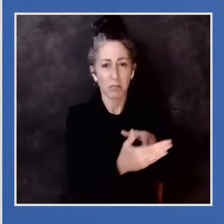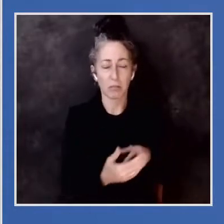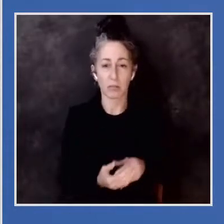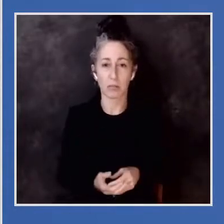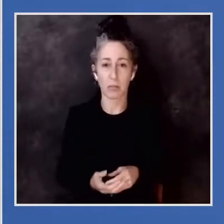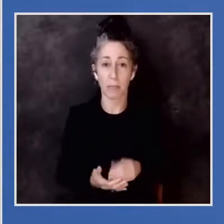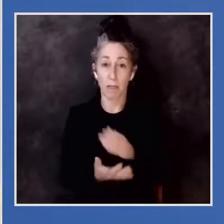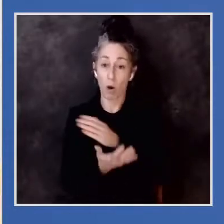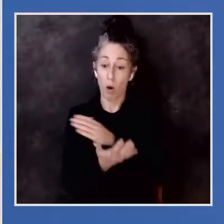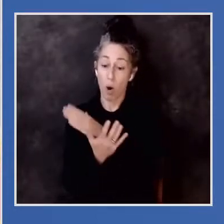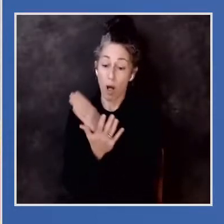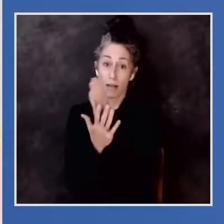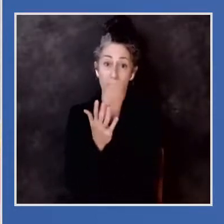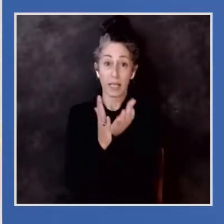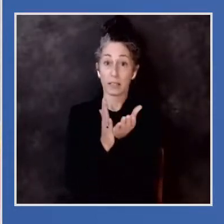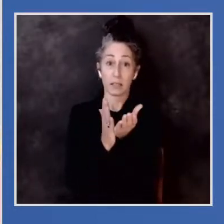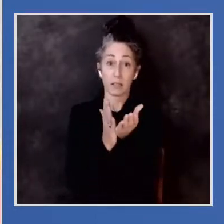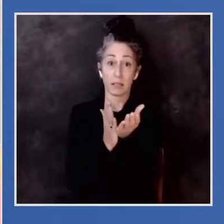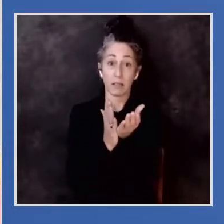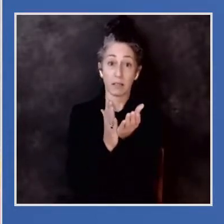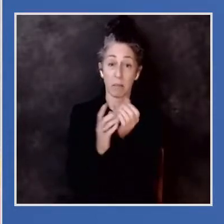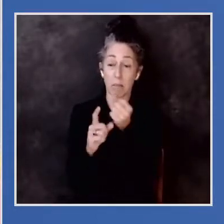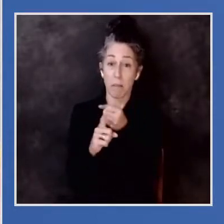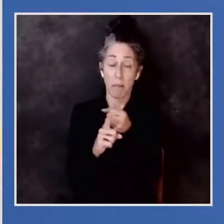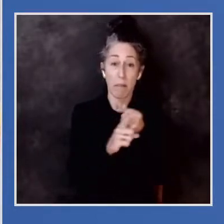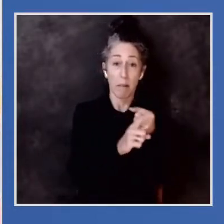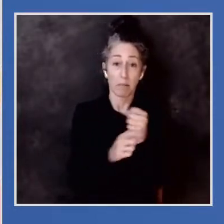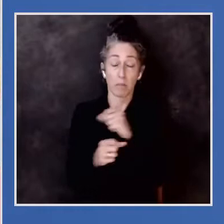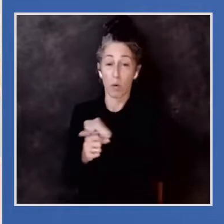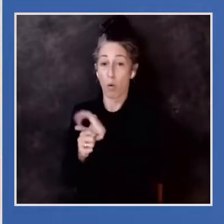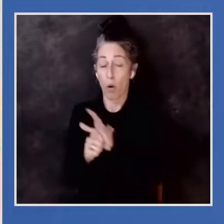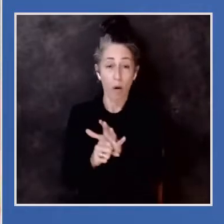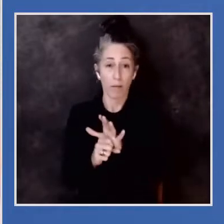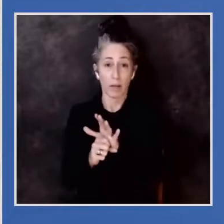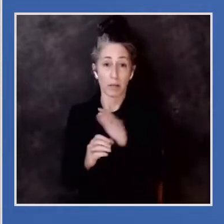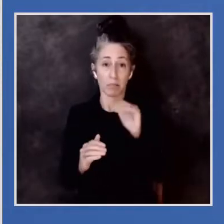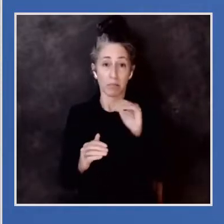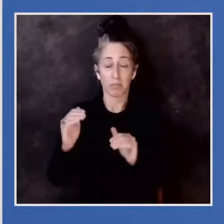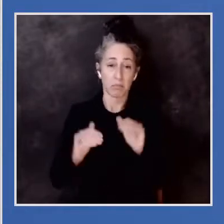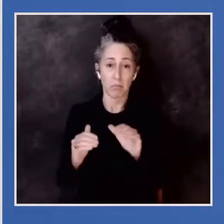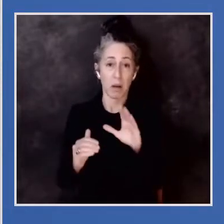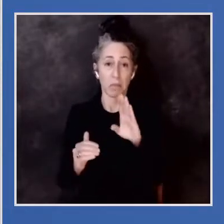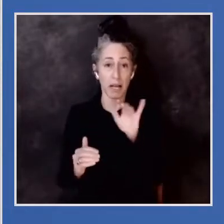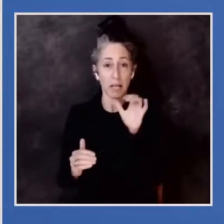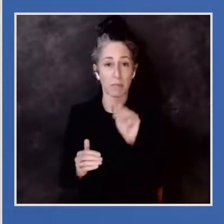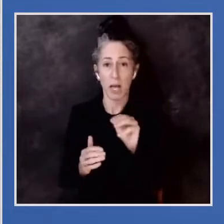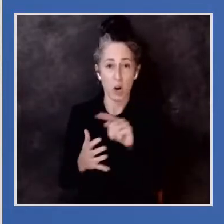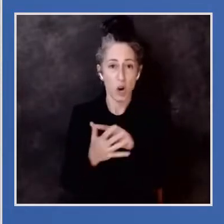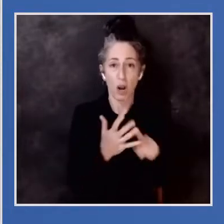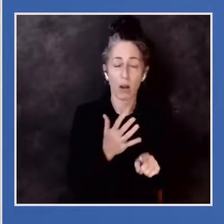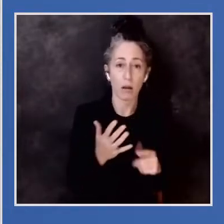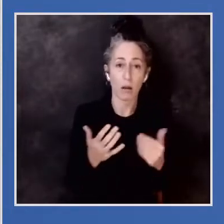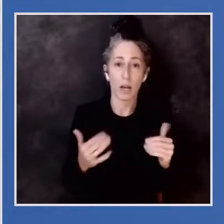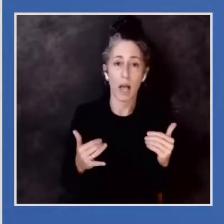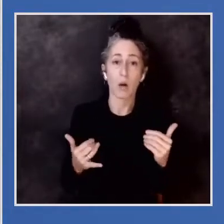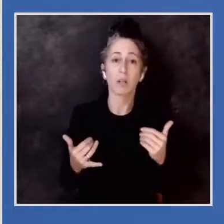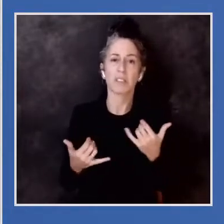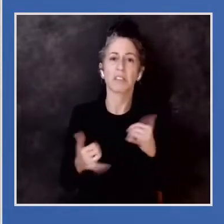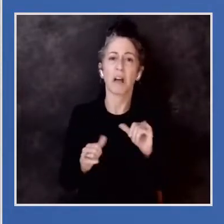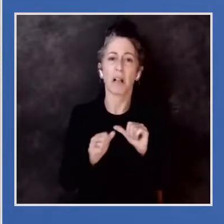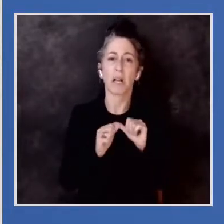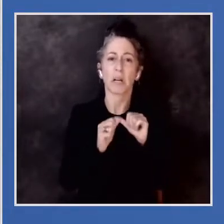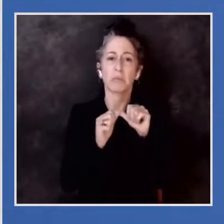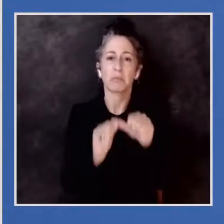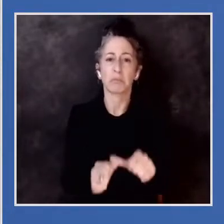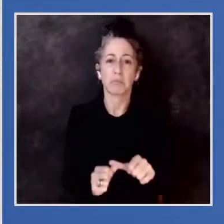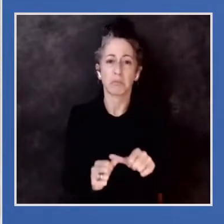Yet, we've been hit by all three at once. But if we're honest with ourselves, the pain